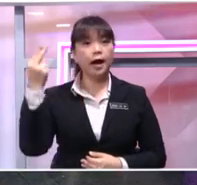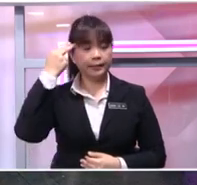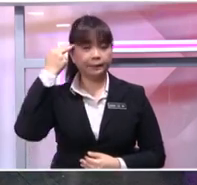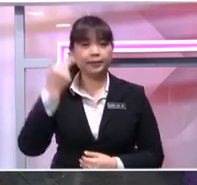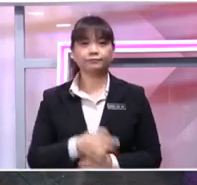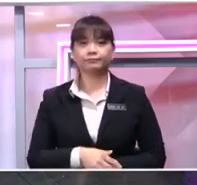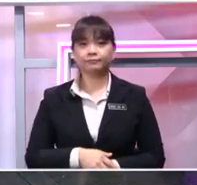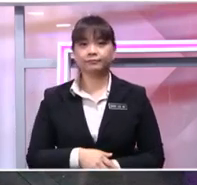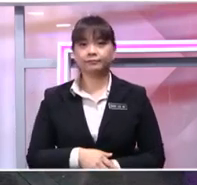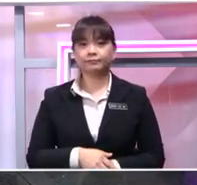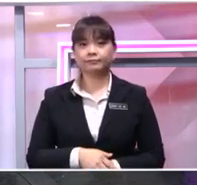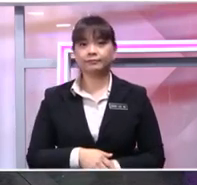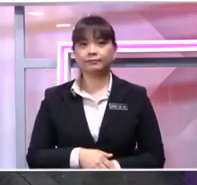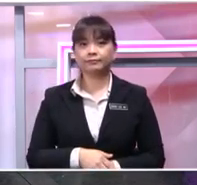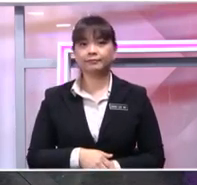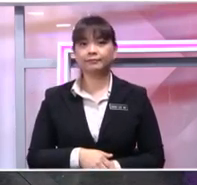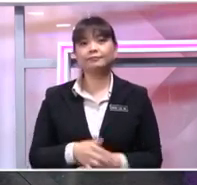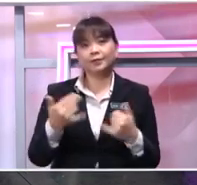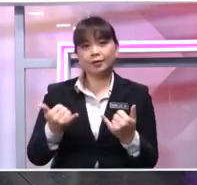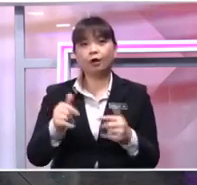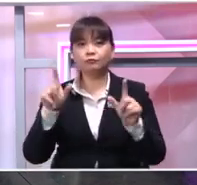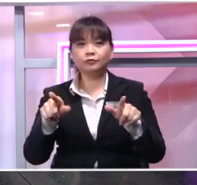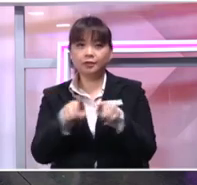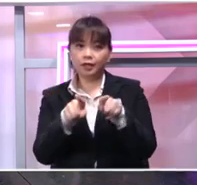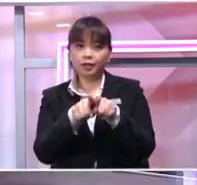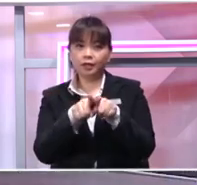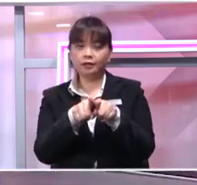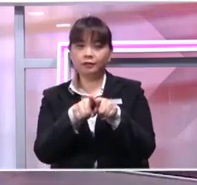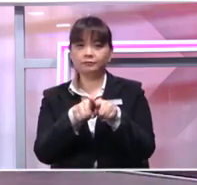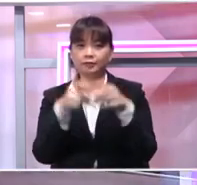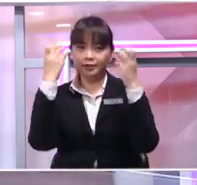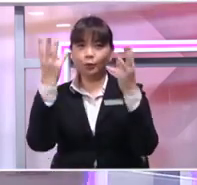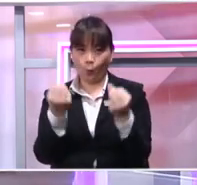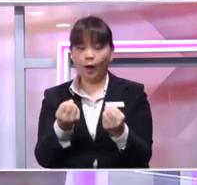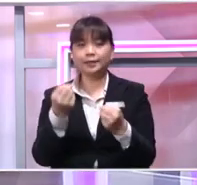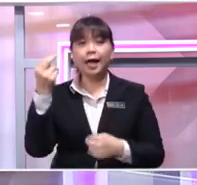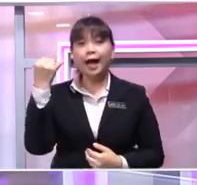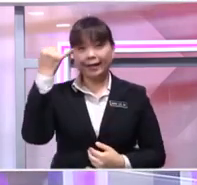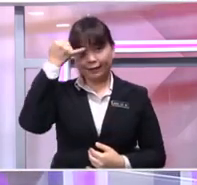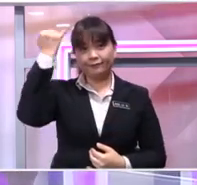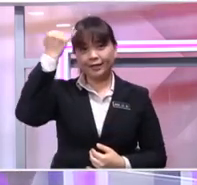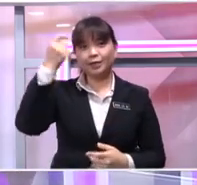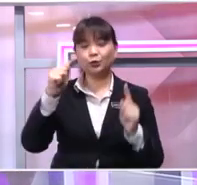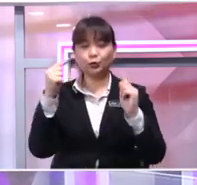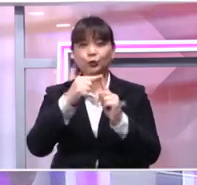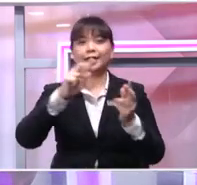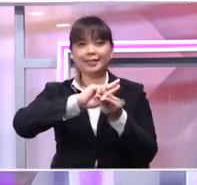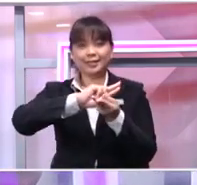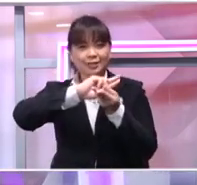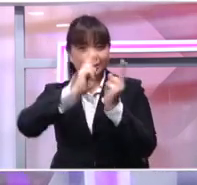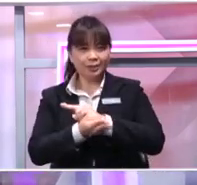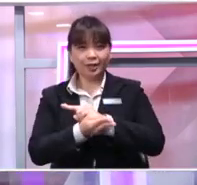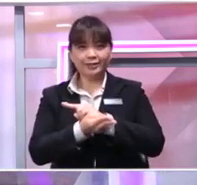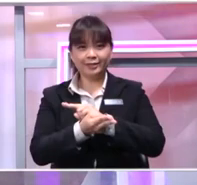Okay. Good job. You put the same one. Same one again, teacher. Okay, no worries. I will change that for you. All right.